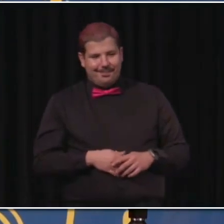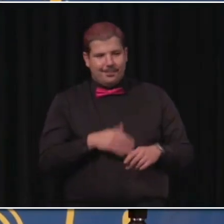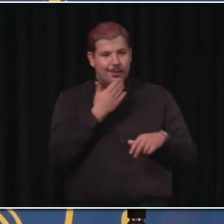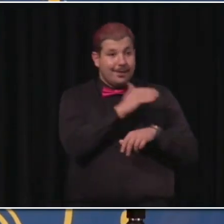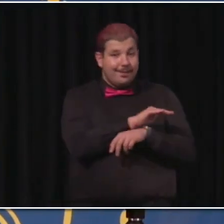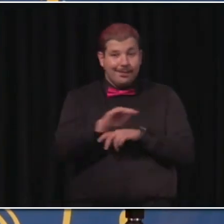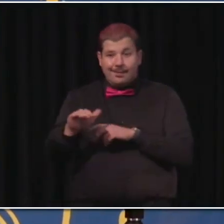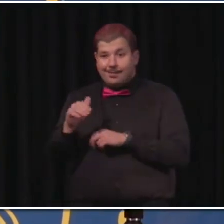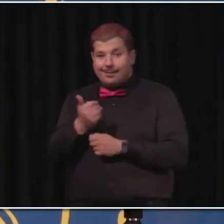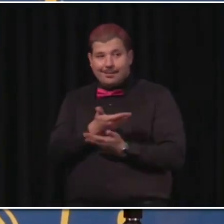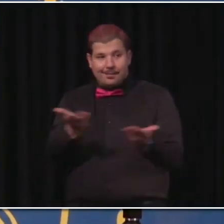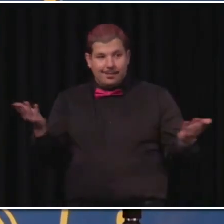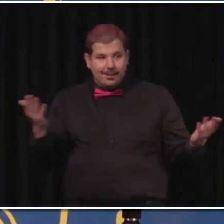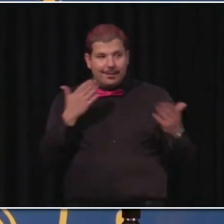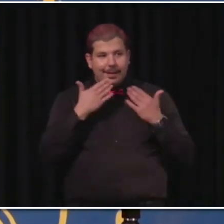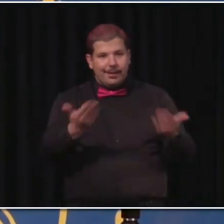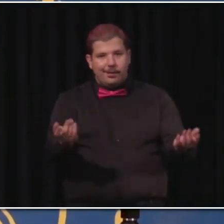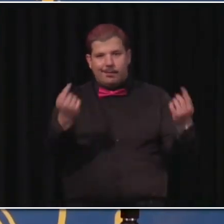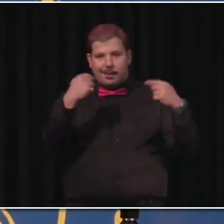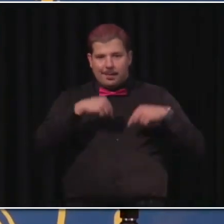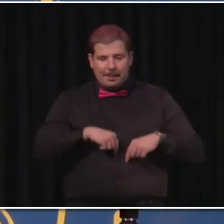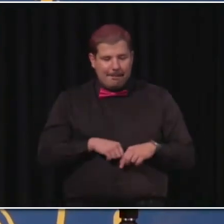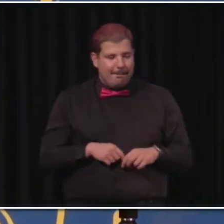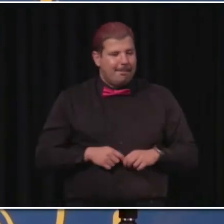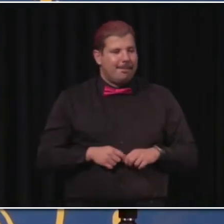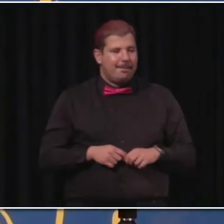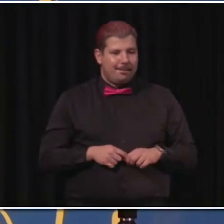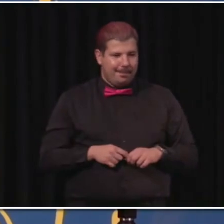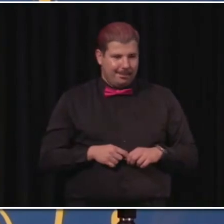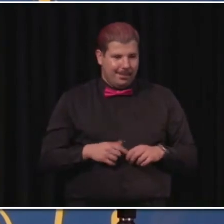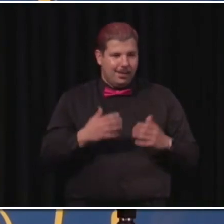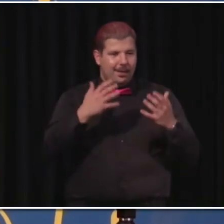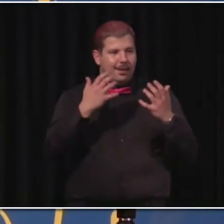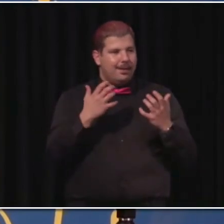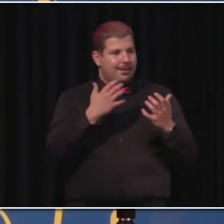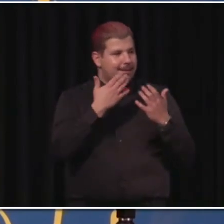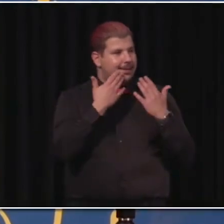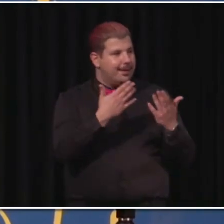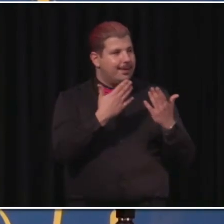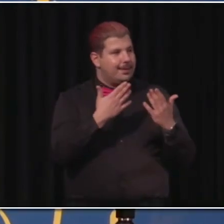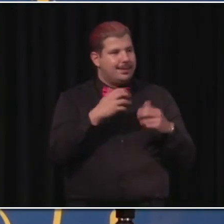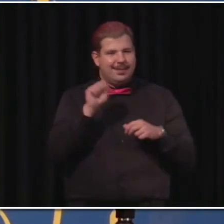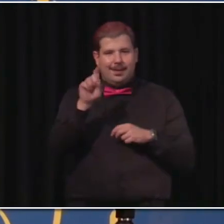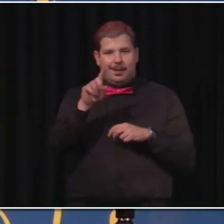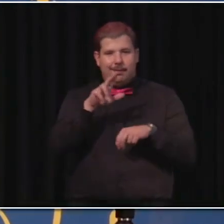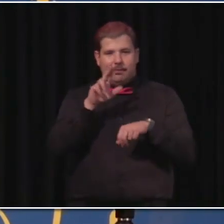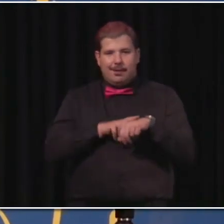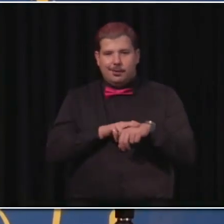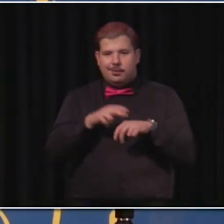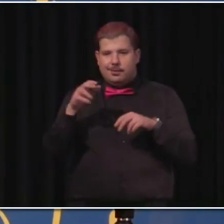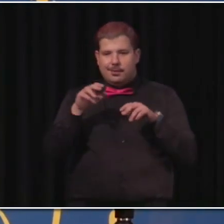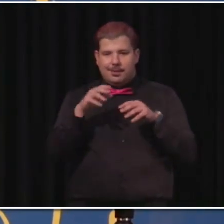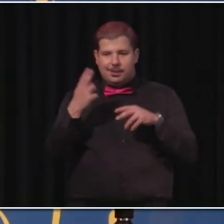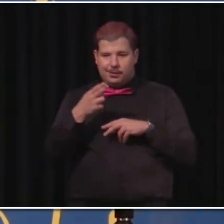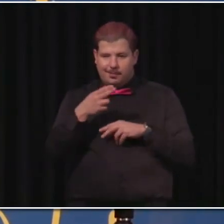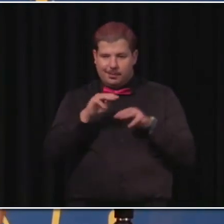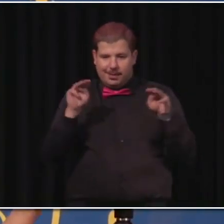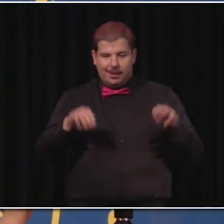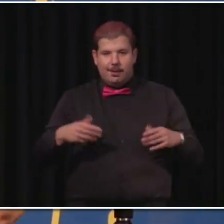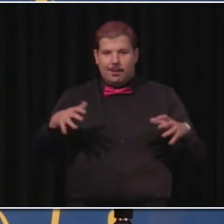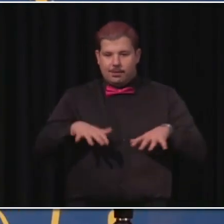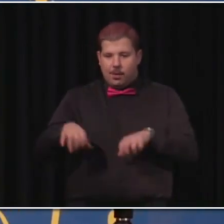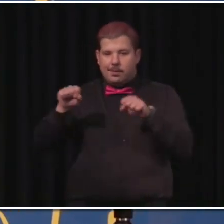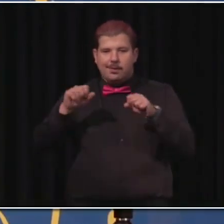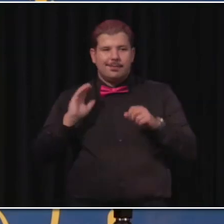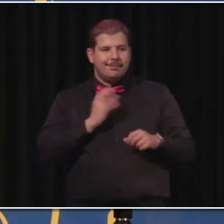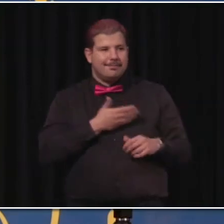evening, everyone. Thank you all for coming. And I'd like to thank the San Diego Natural History Museum for hosting us tonight in